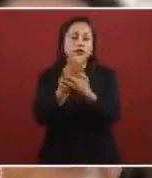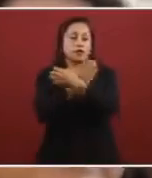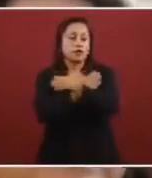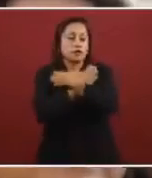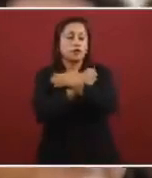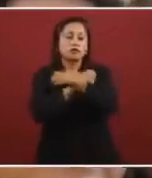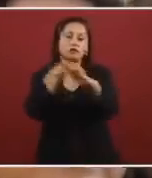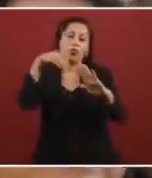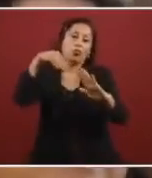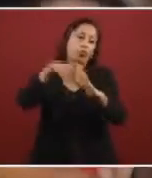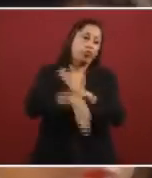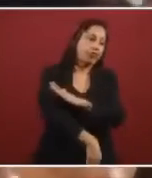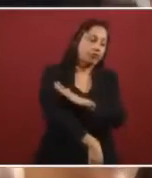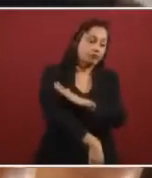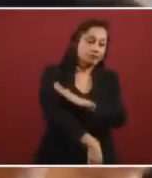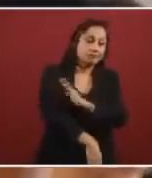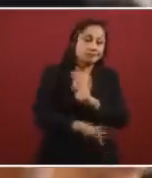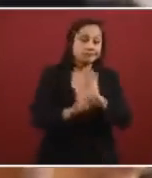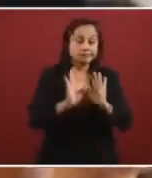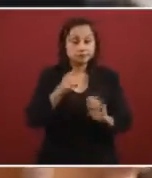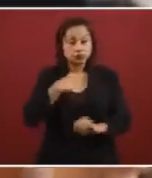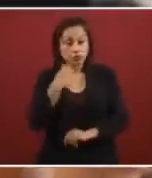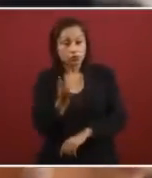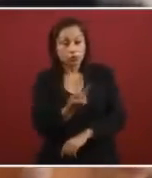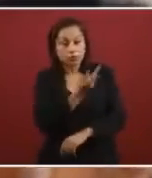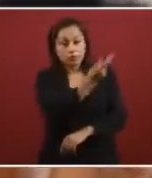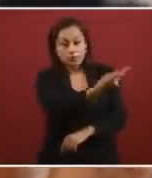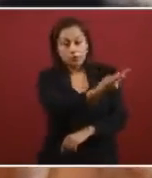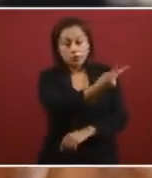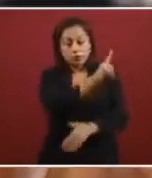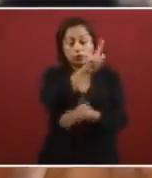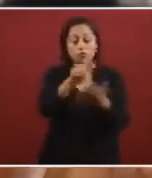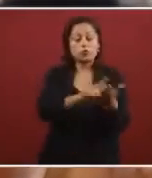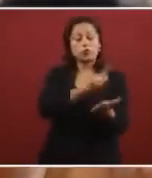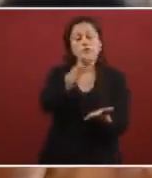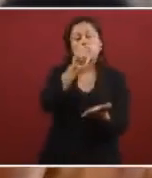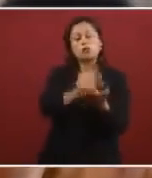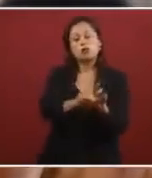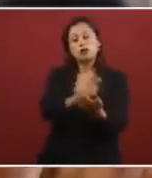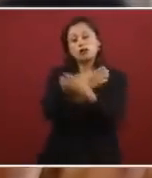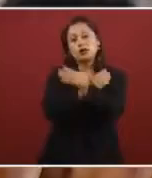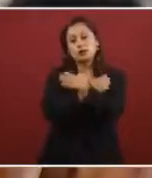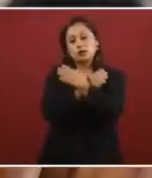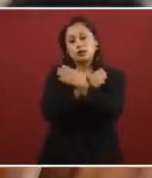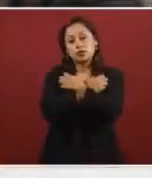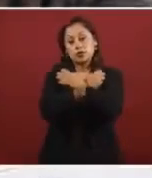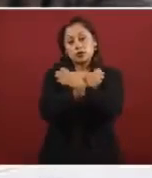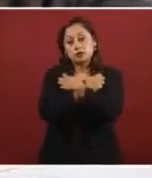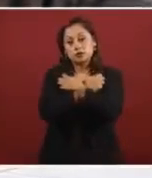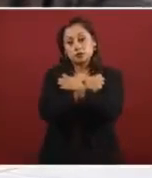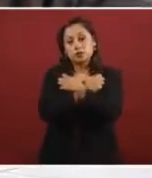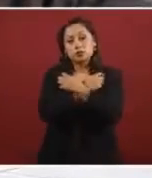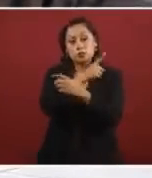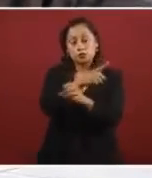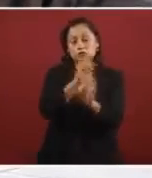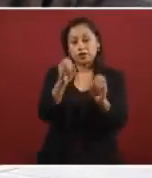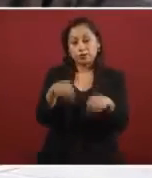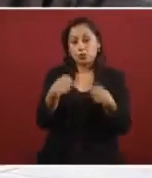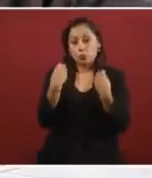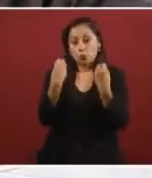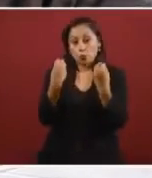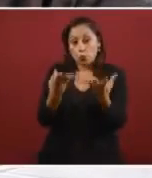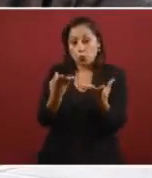education went to the trash. Is it the general law of